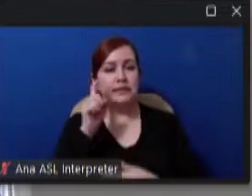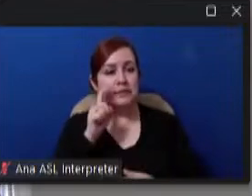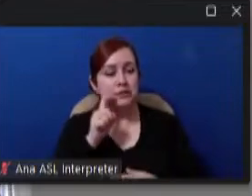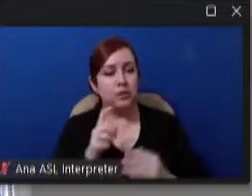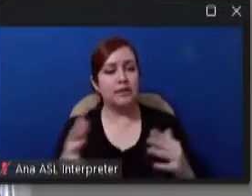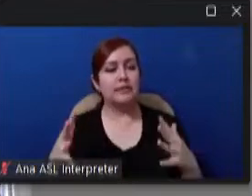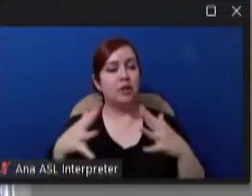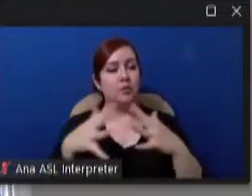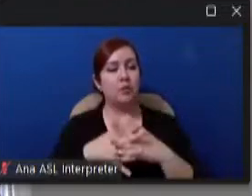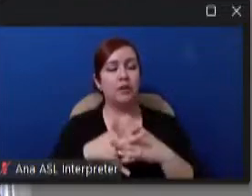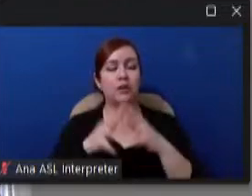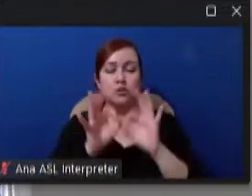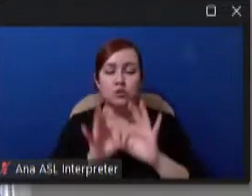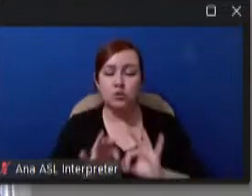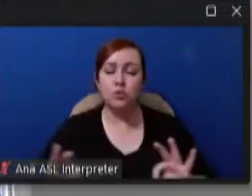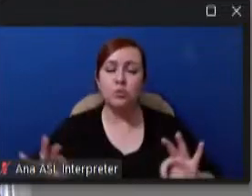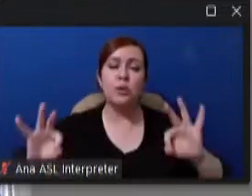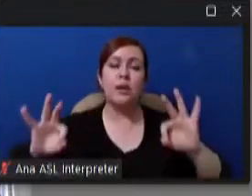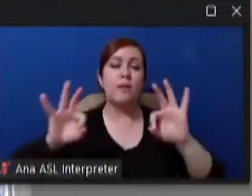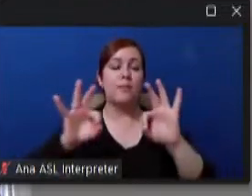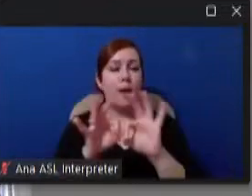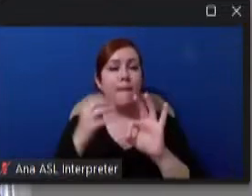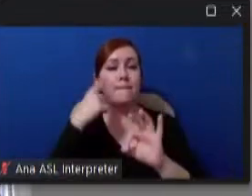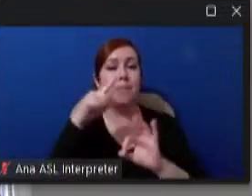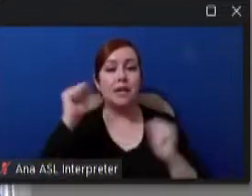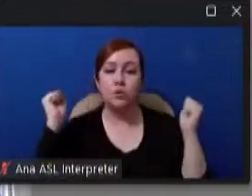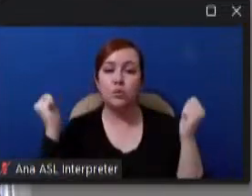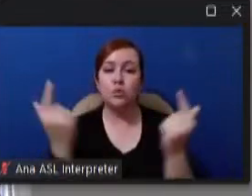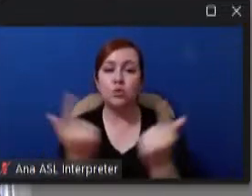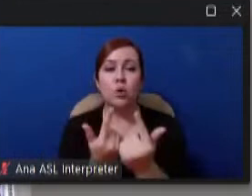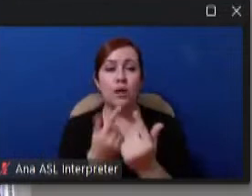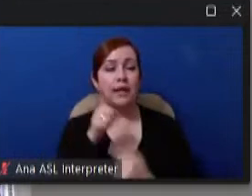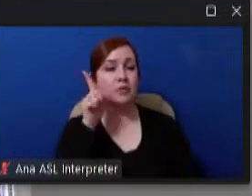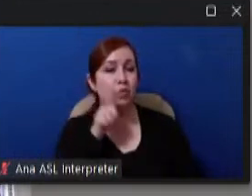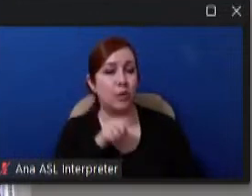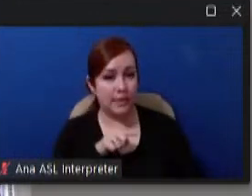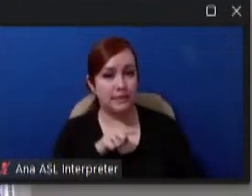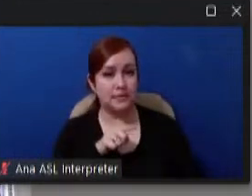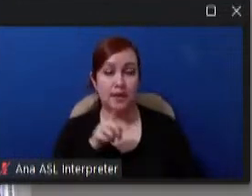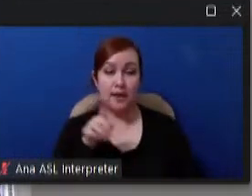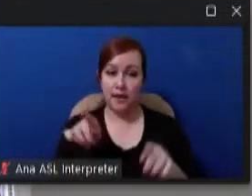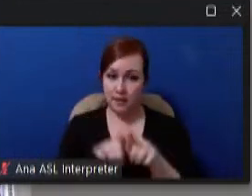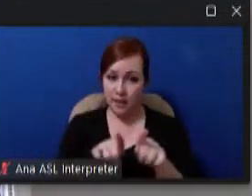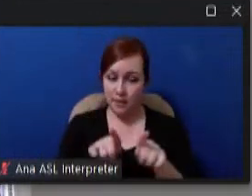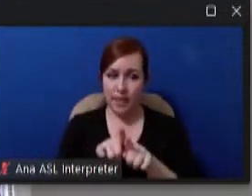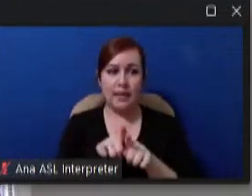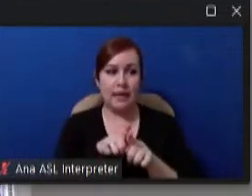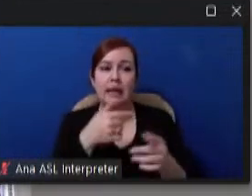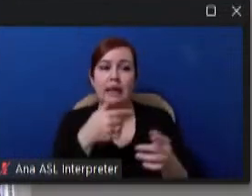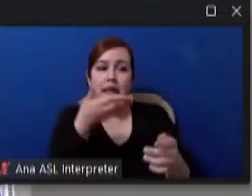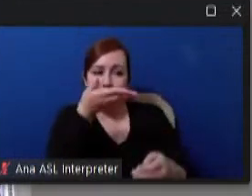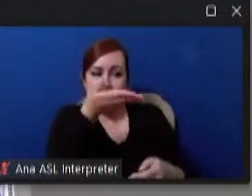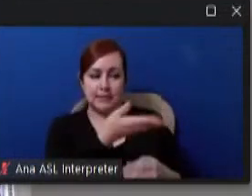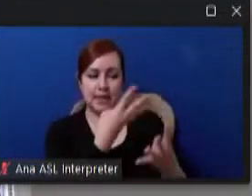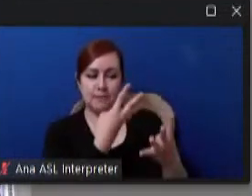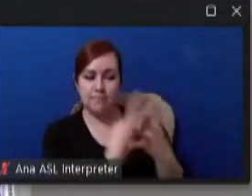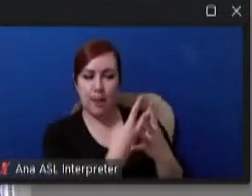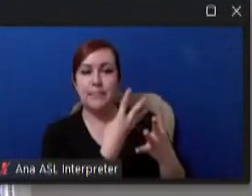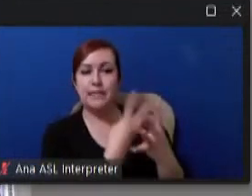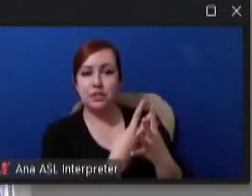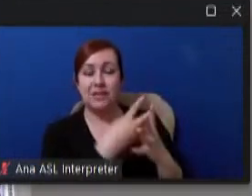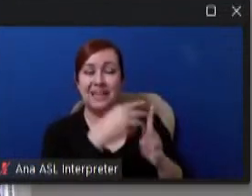Reproductive and sexual health are key for all women, including those who